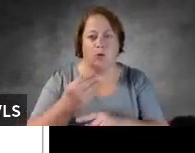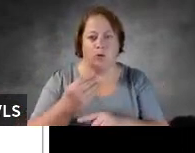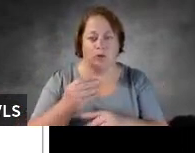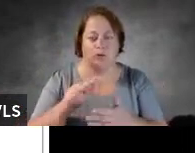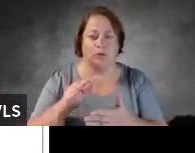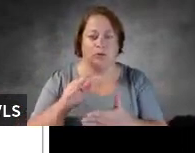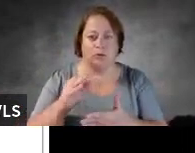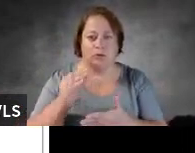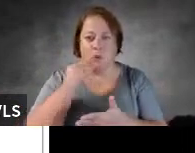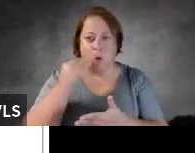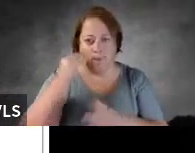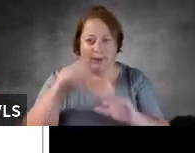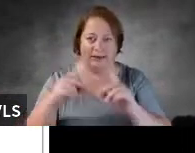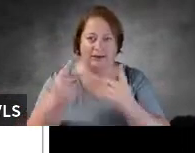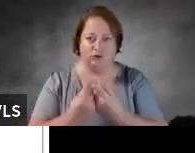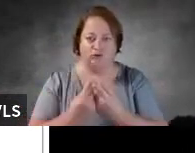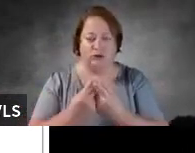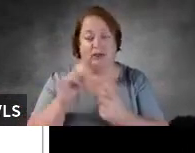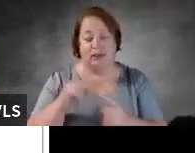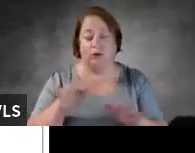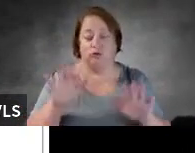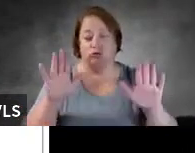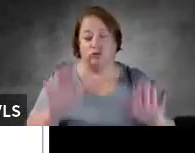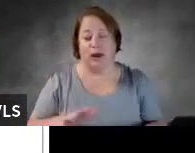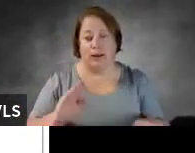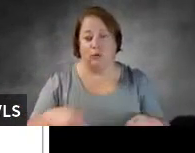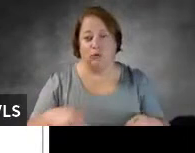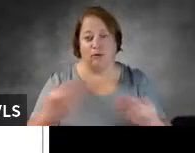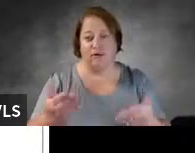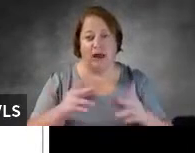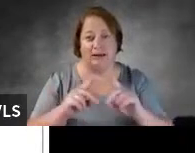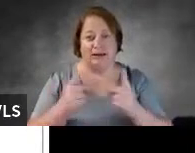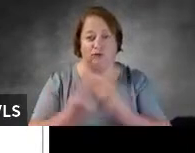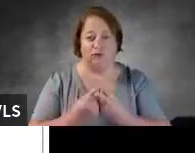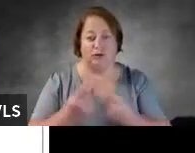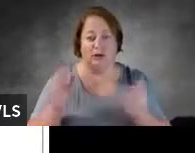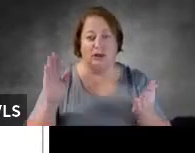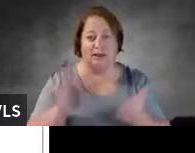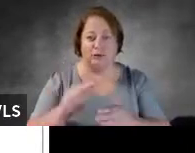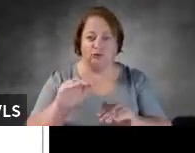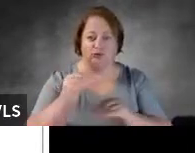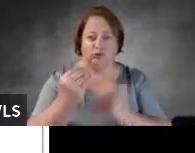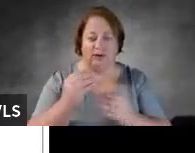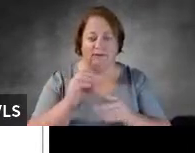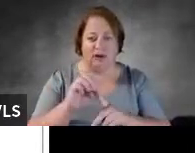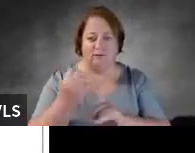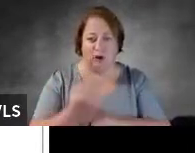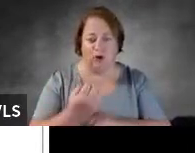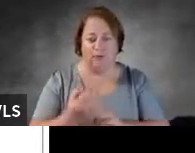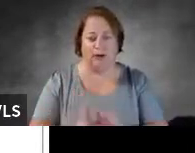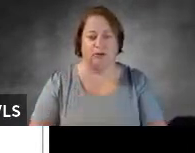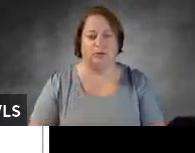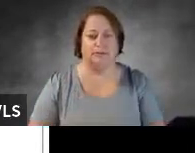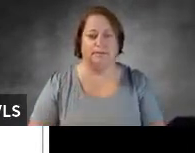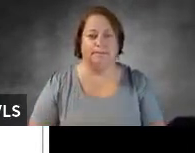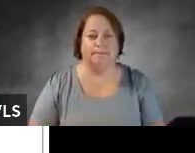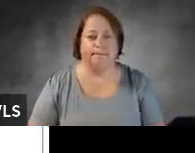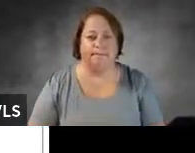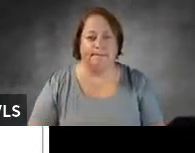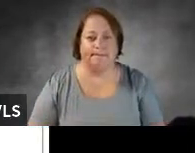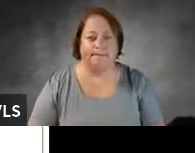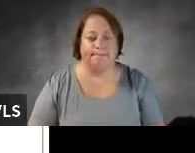our home district, which is remarkable that they're providing the least restrictive environment within the, each one of the partner districts.